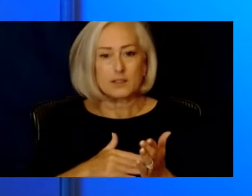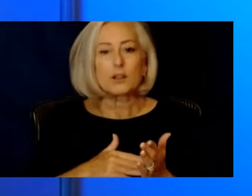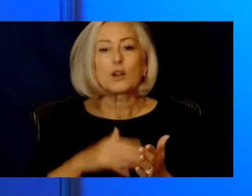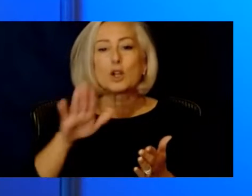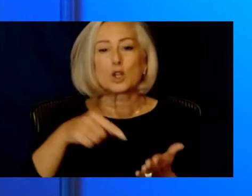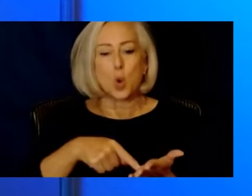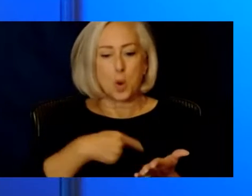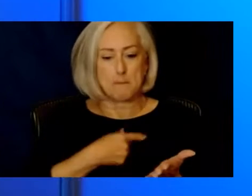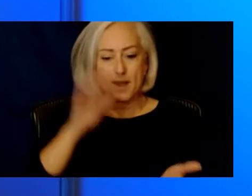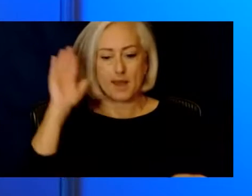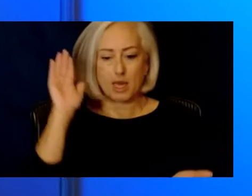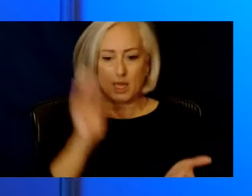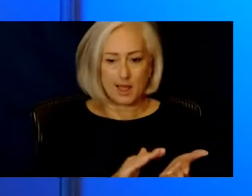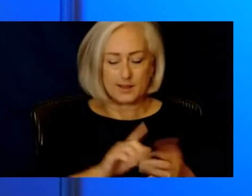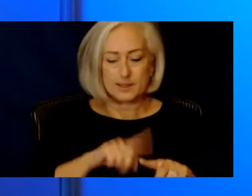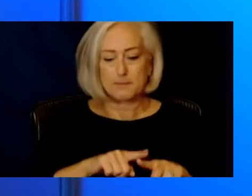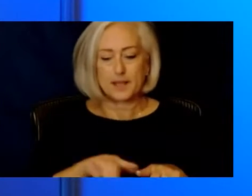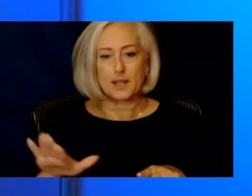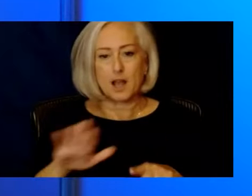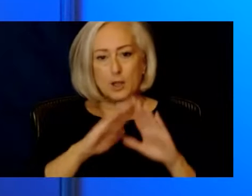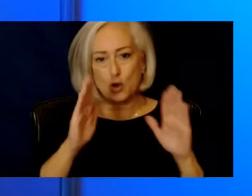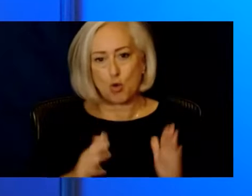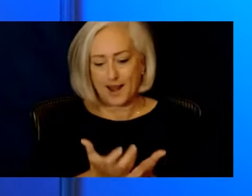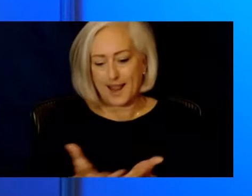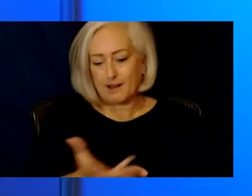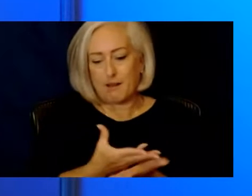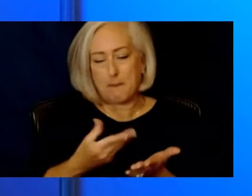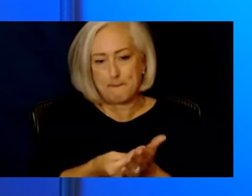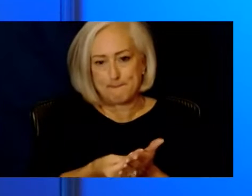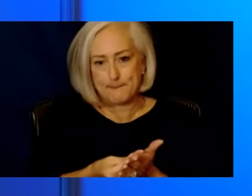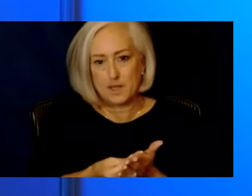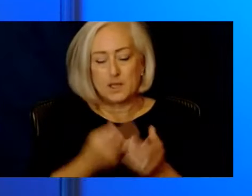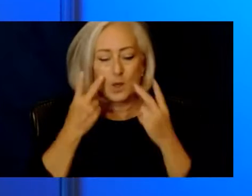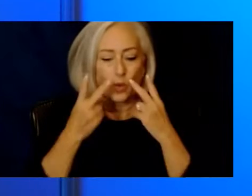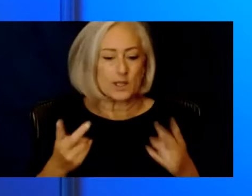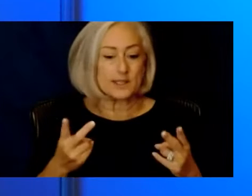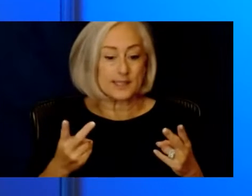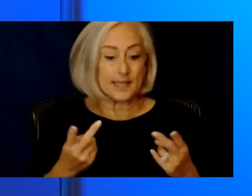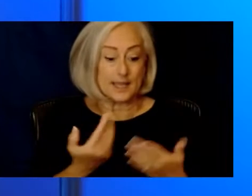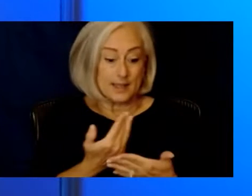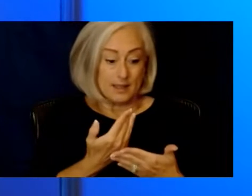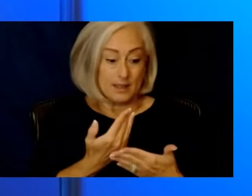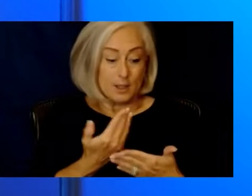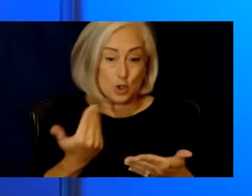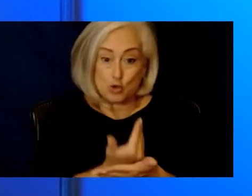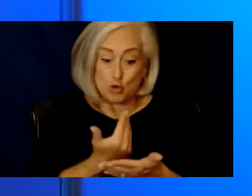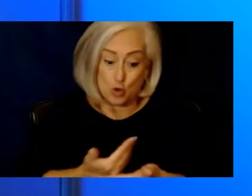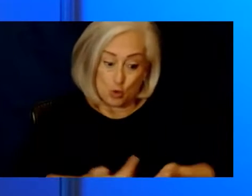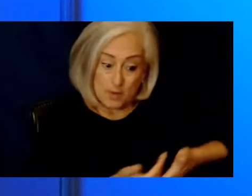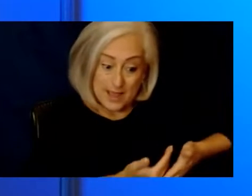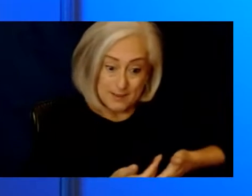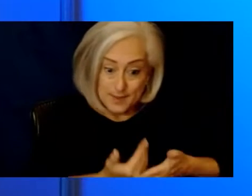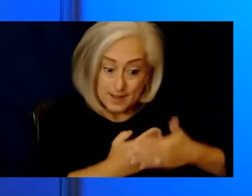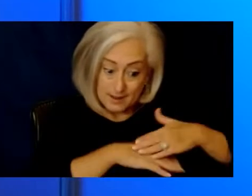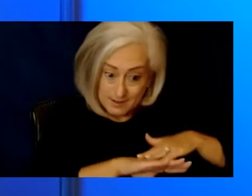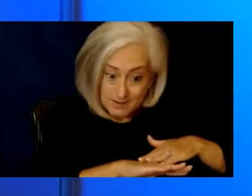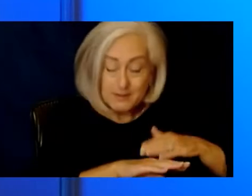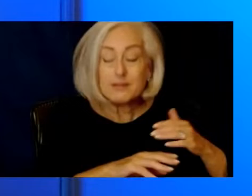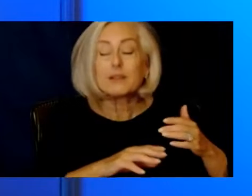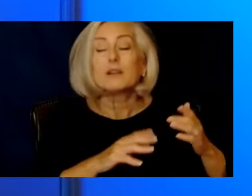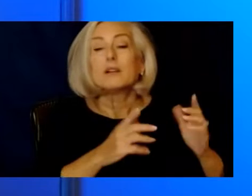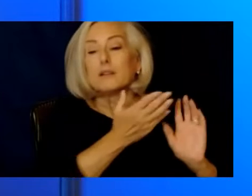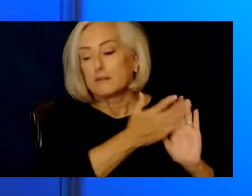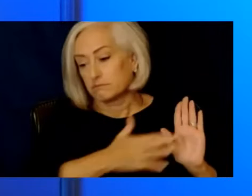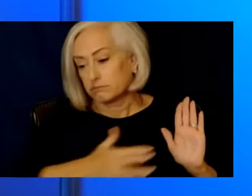on household income. So we see ranges from newborns to adults. So all the medical, dental, behavioral